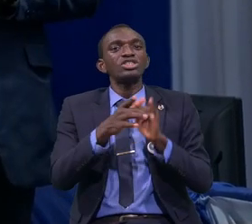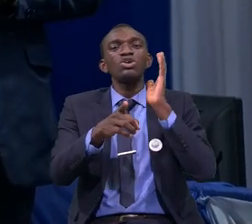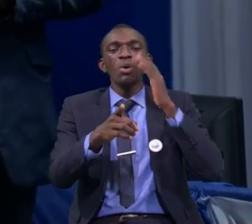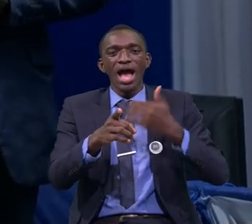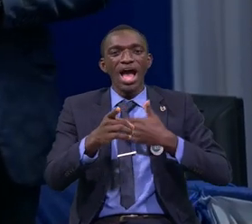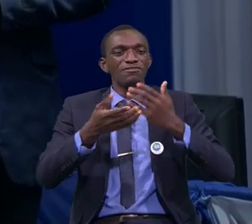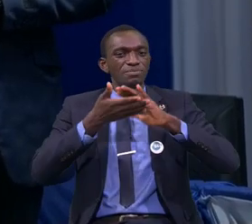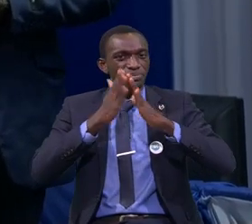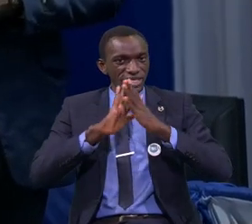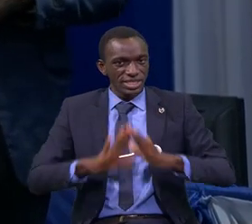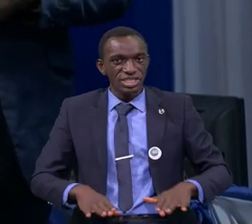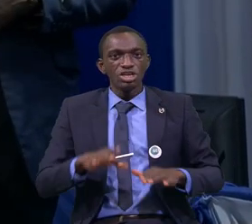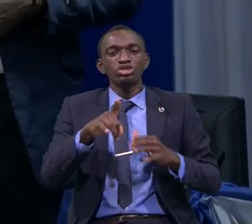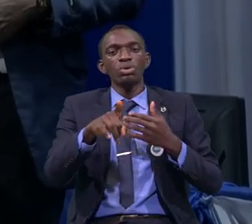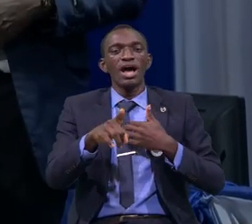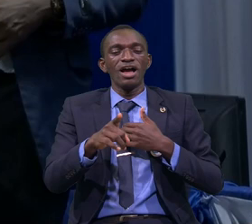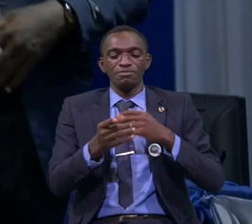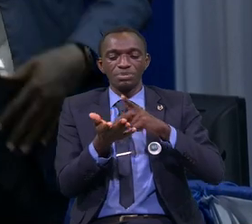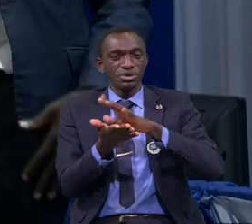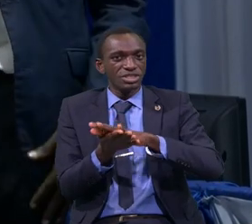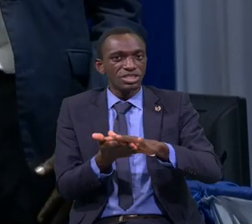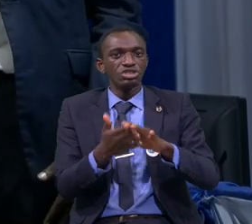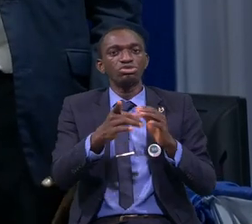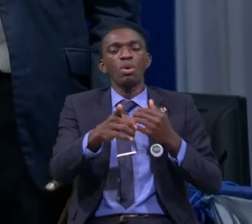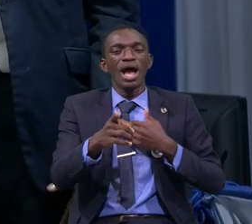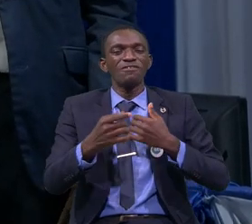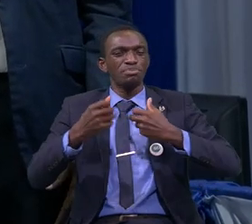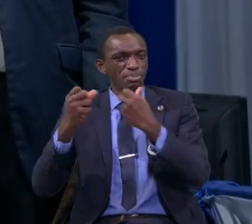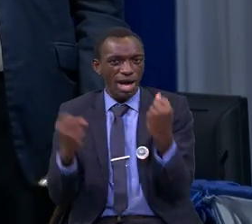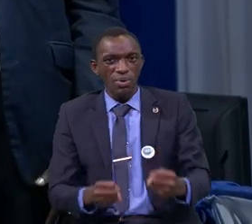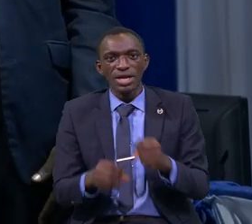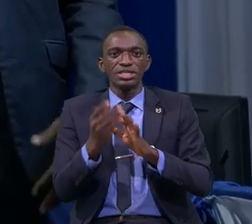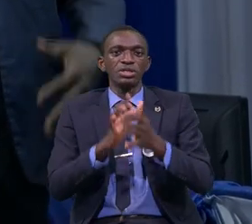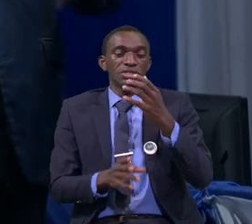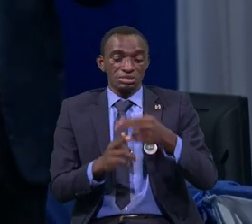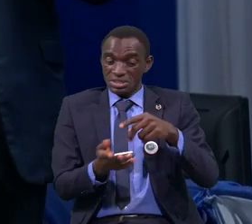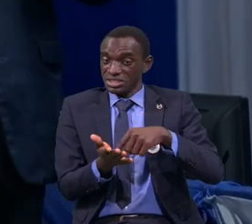purity, and power. This is the beginning process.